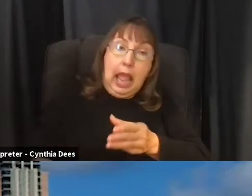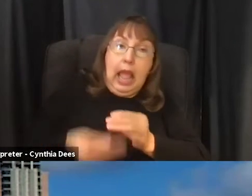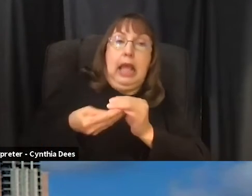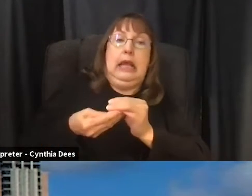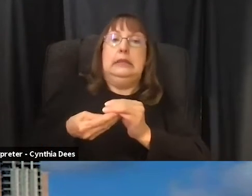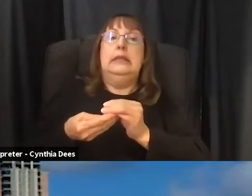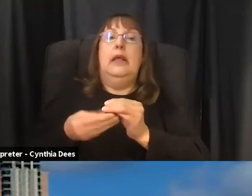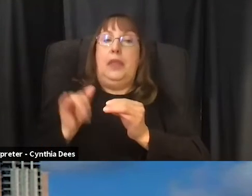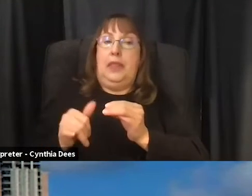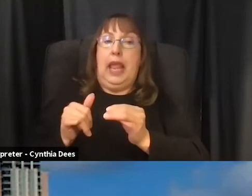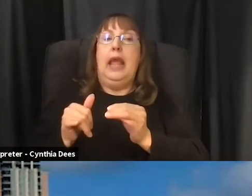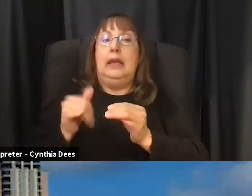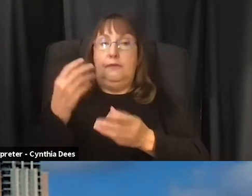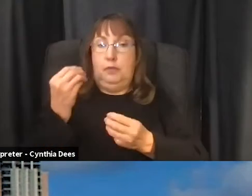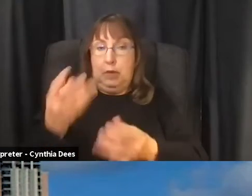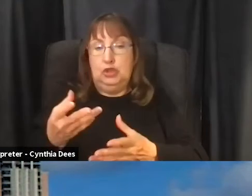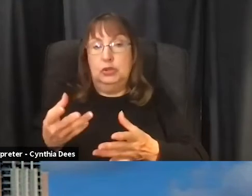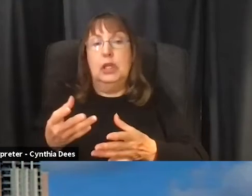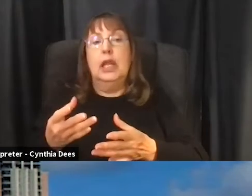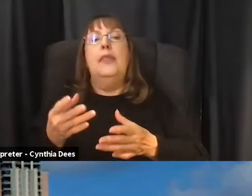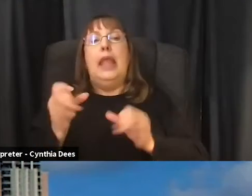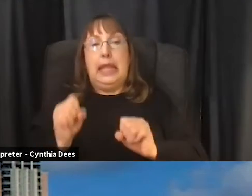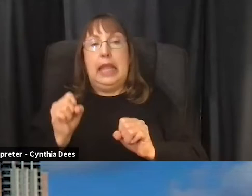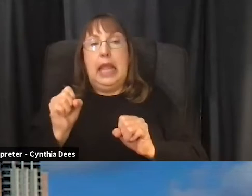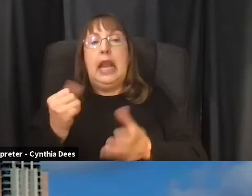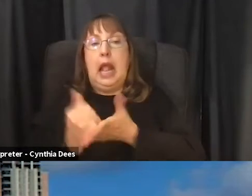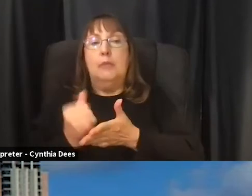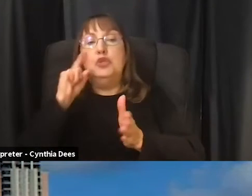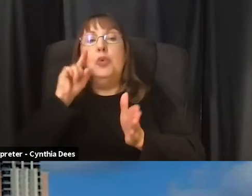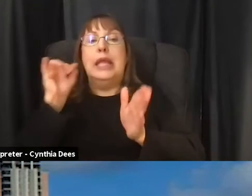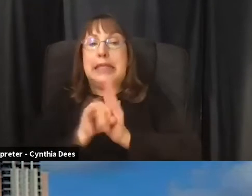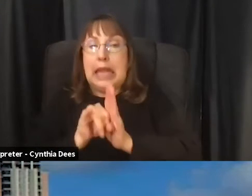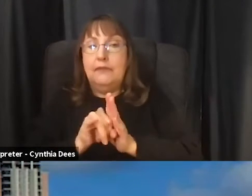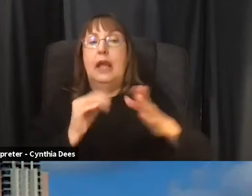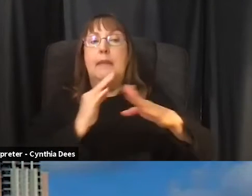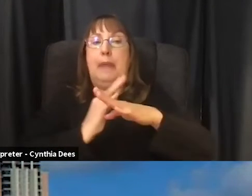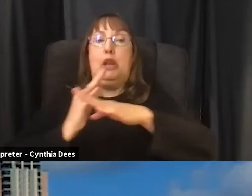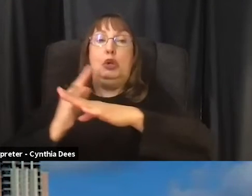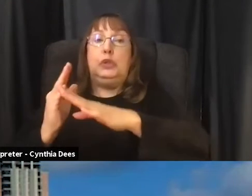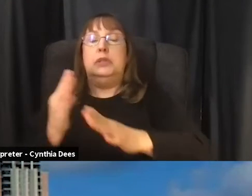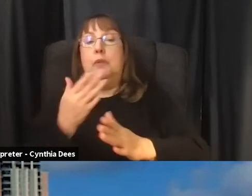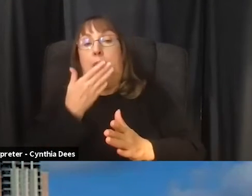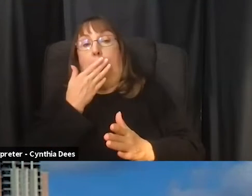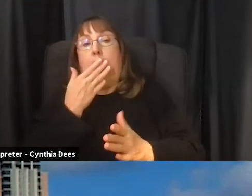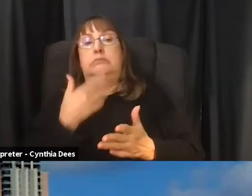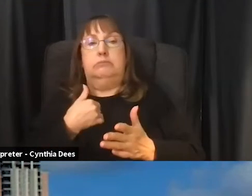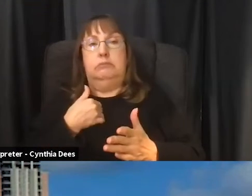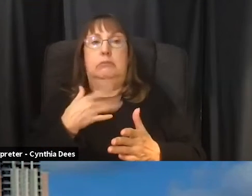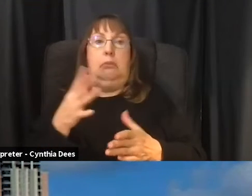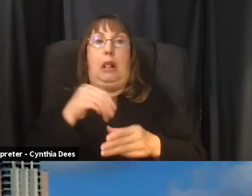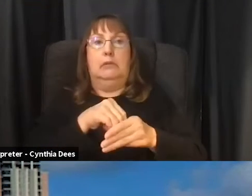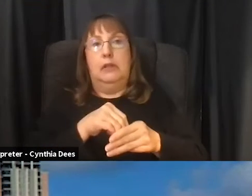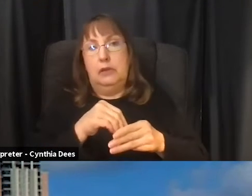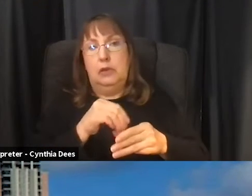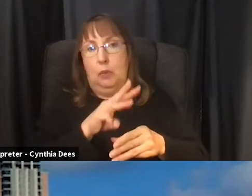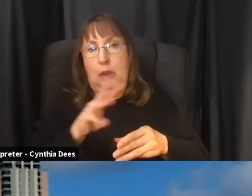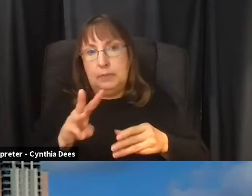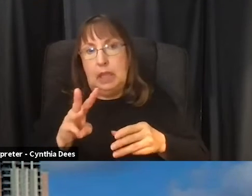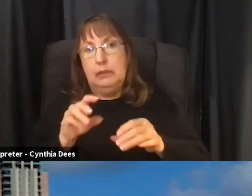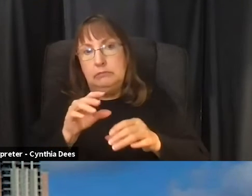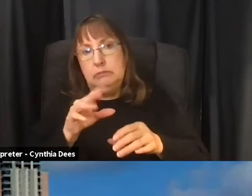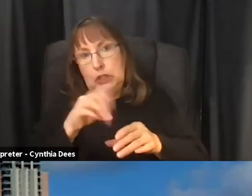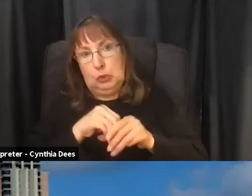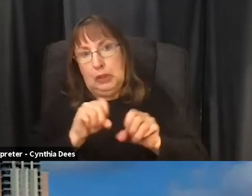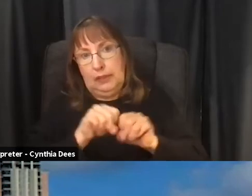they can help us identify barriers that we might have inadvertently built into the website or into the system. So,